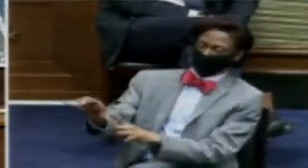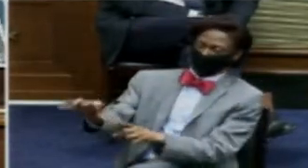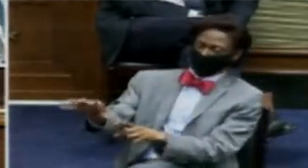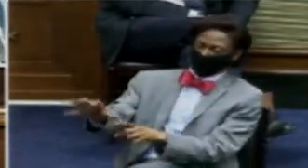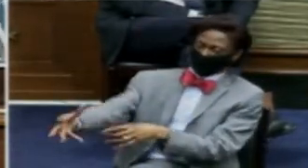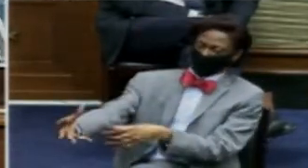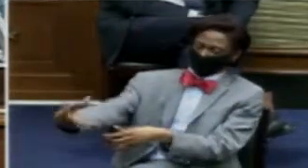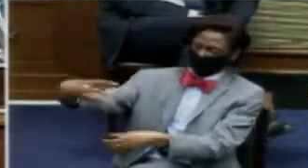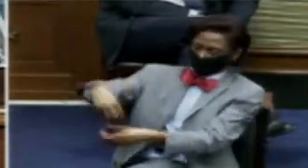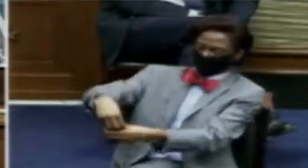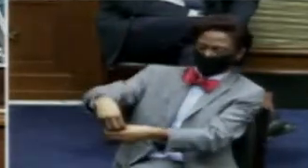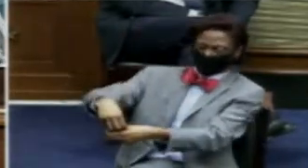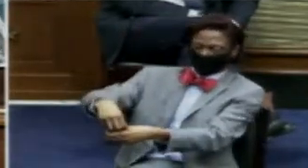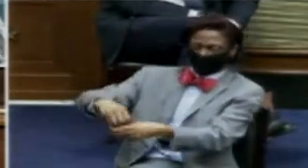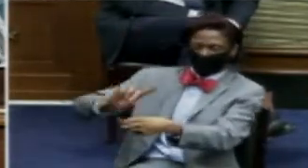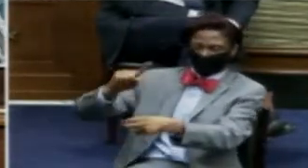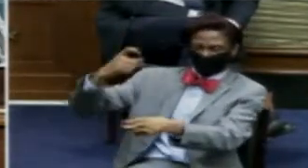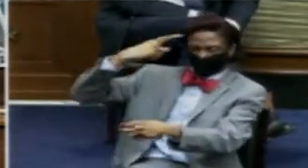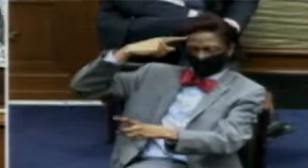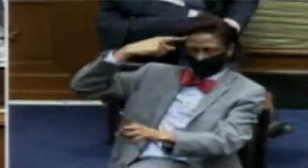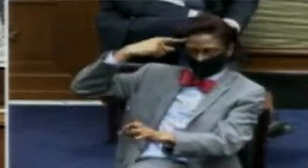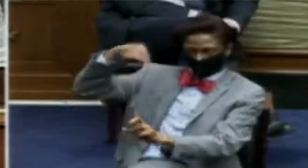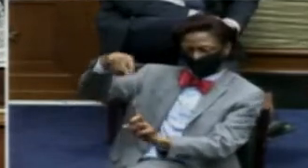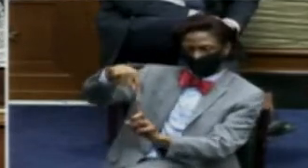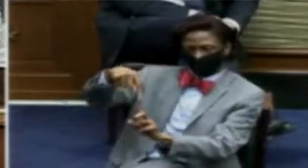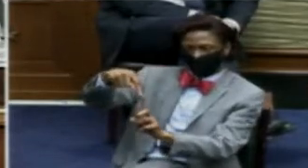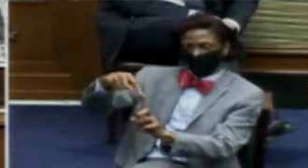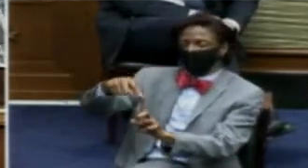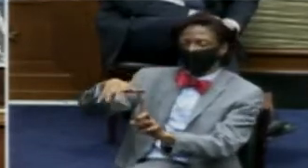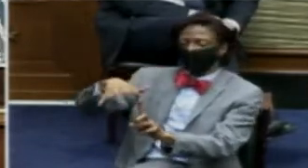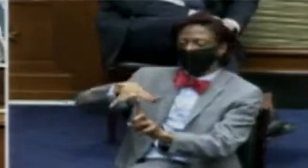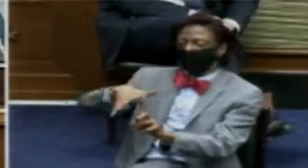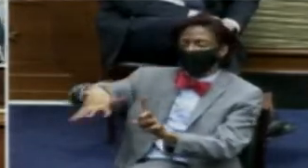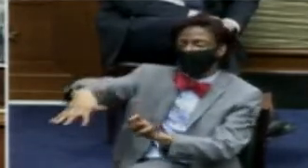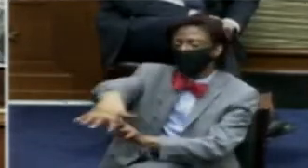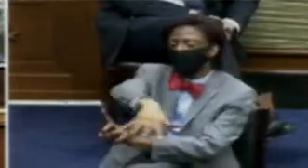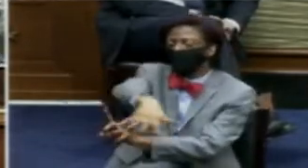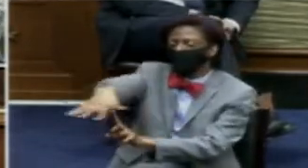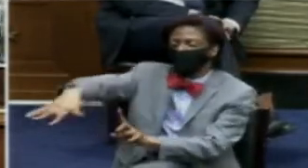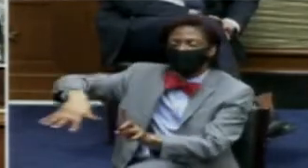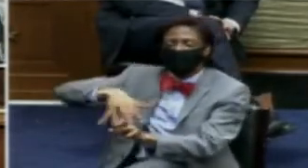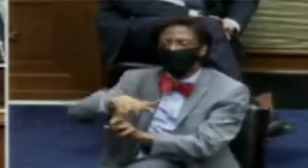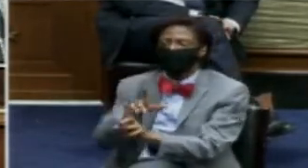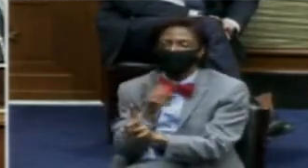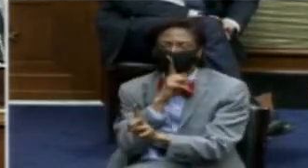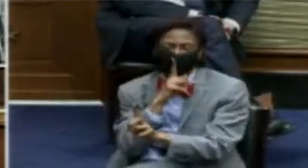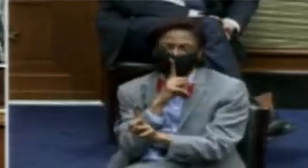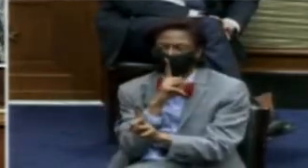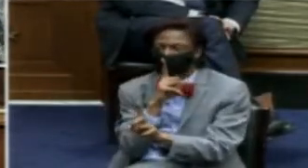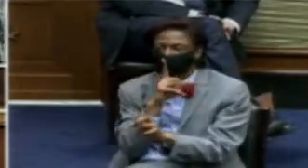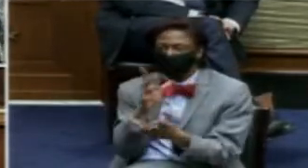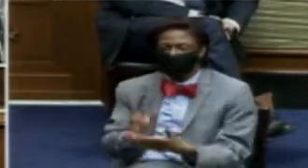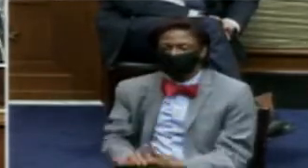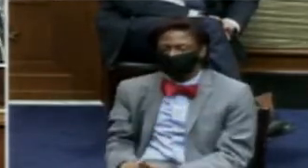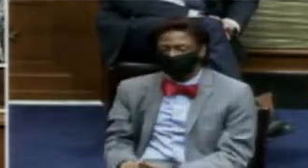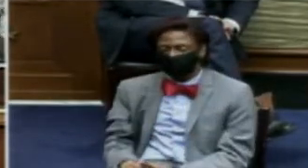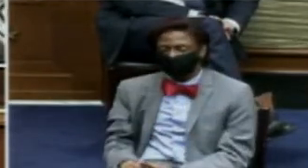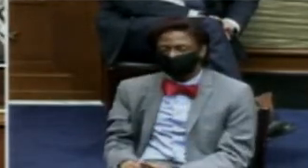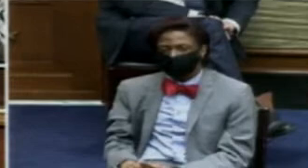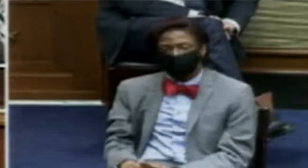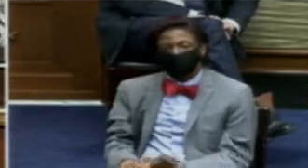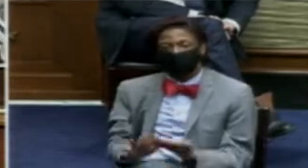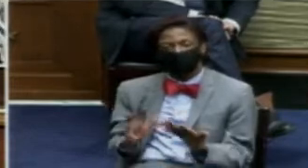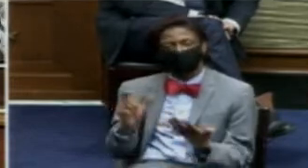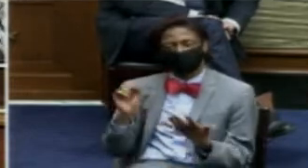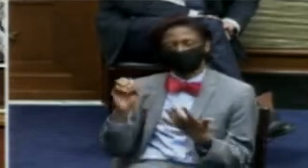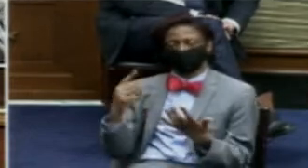seat of government. It says nothing about the geographical or population size of the District of Columbia. Those of